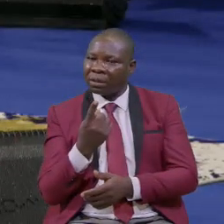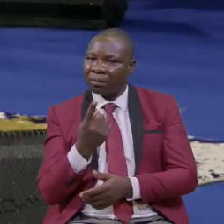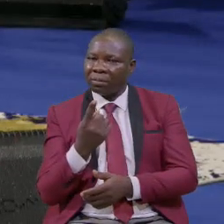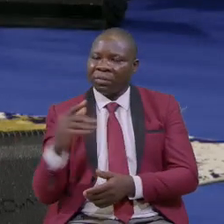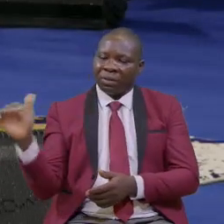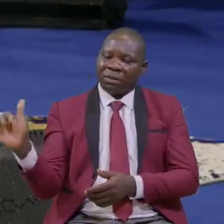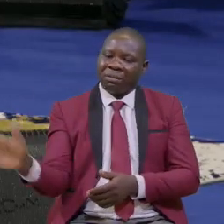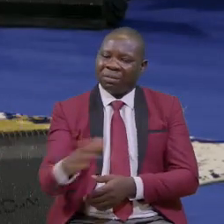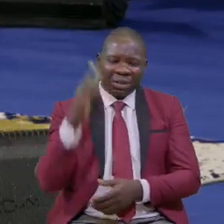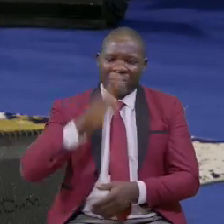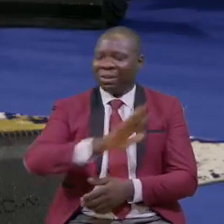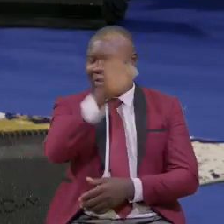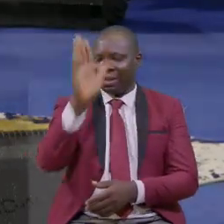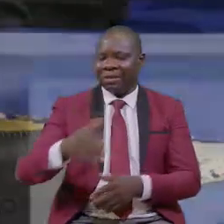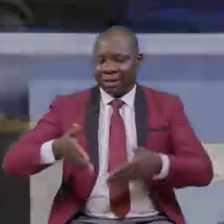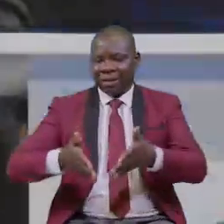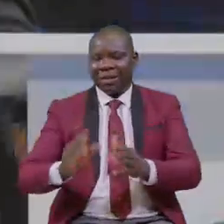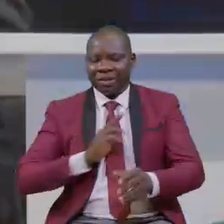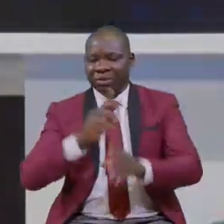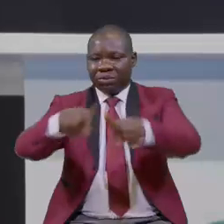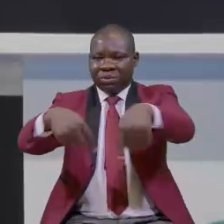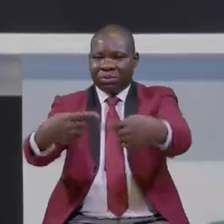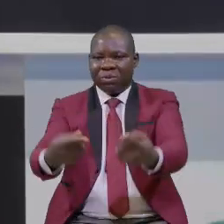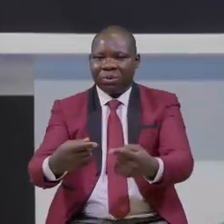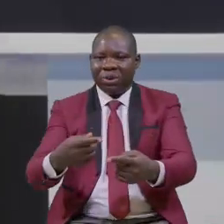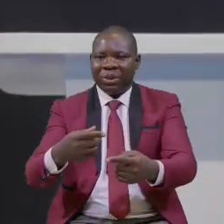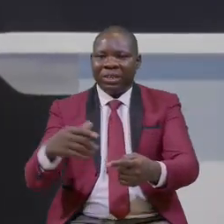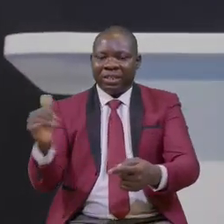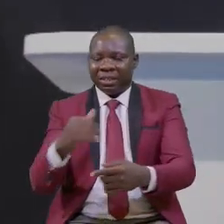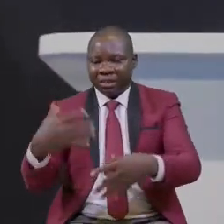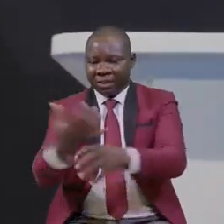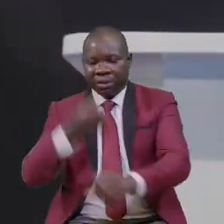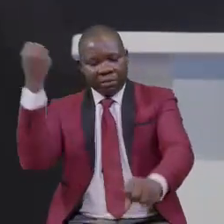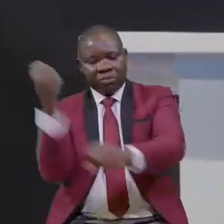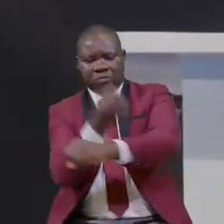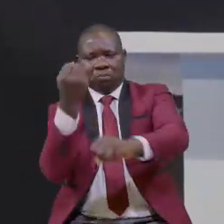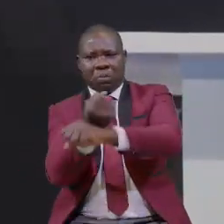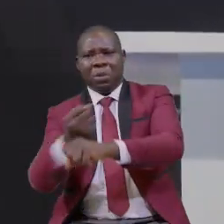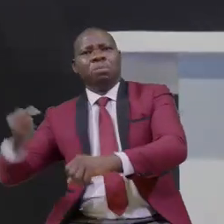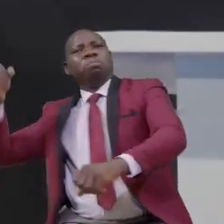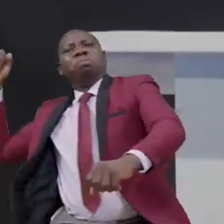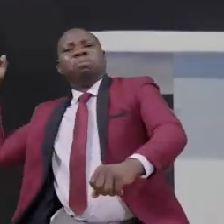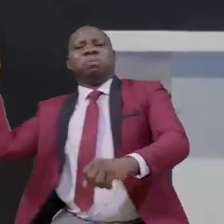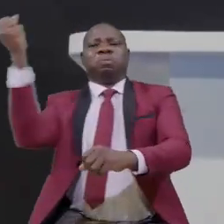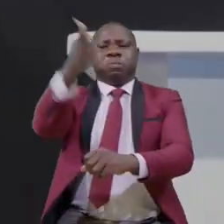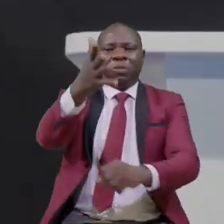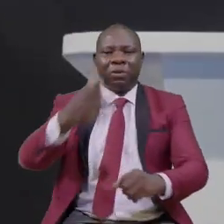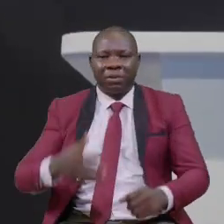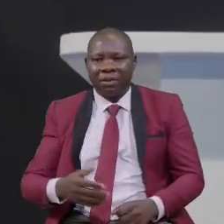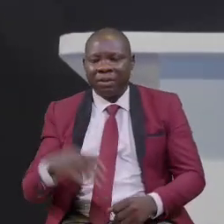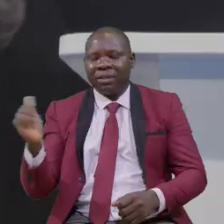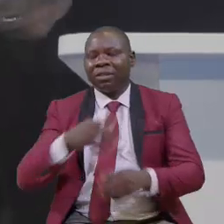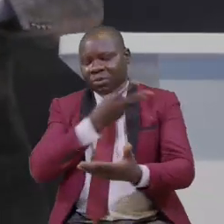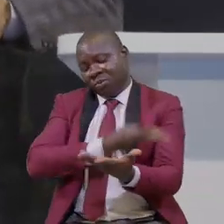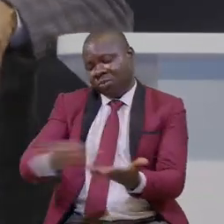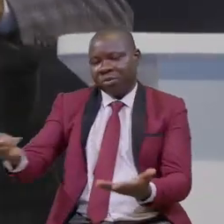will never let us go. They take stone and they throw. They waste their